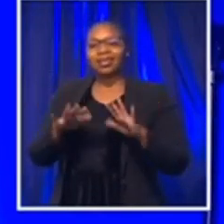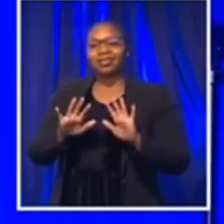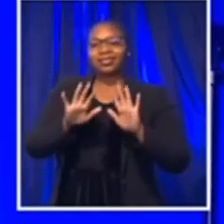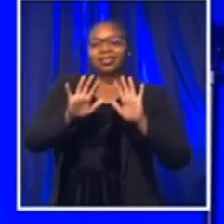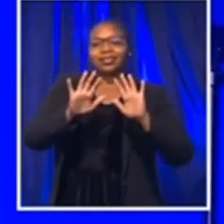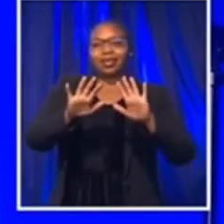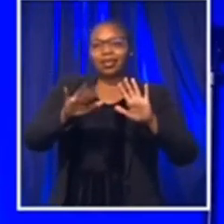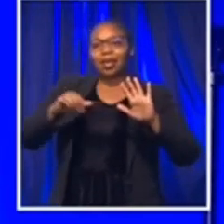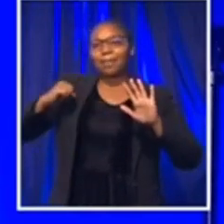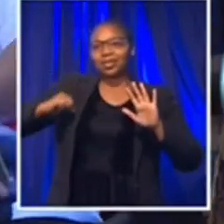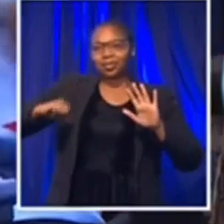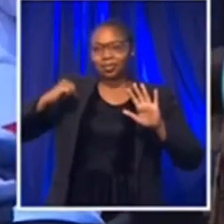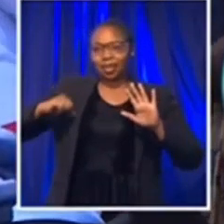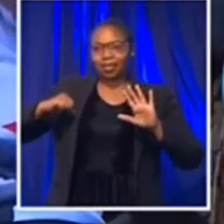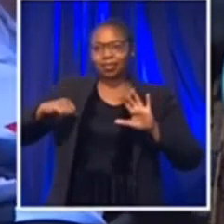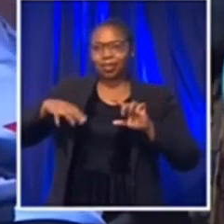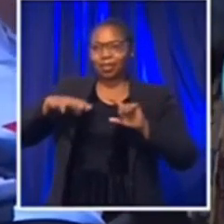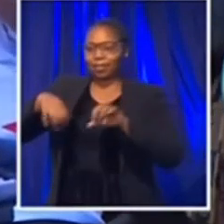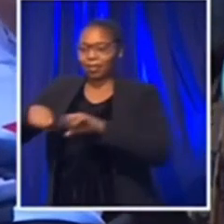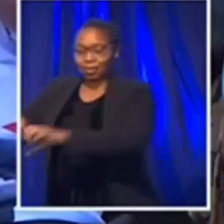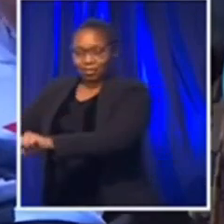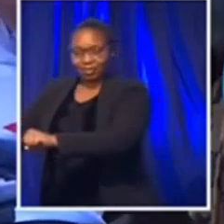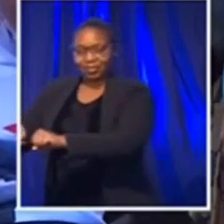10 municipalities.